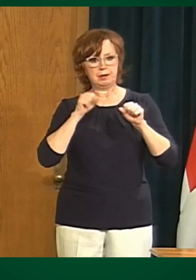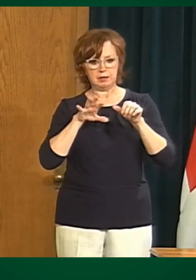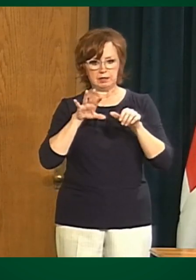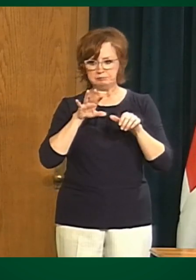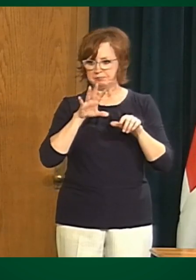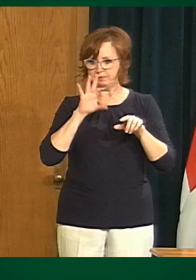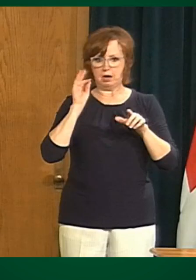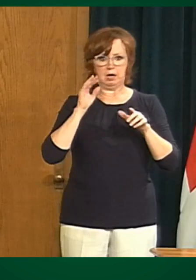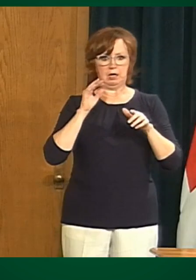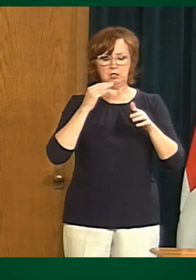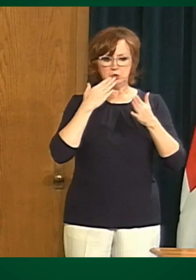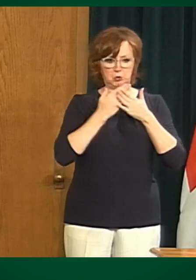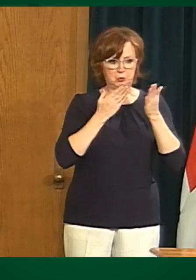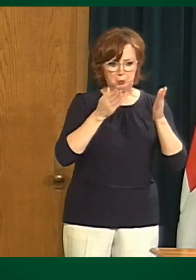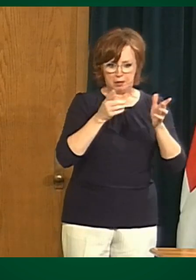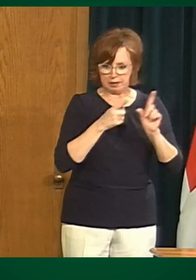leadership,